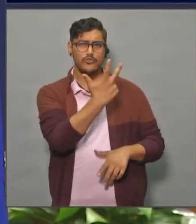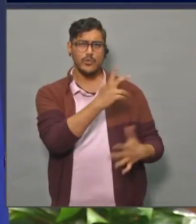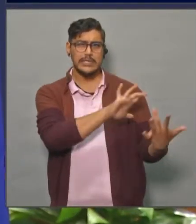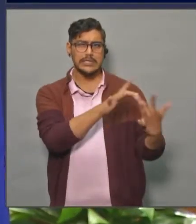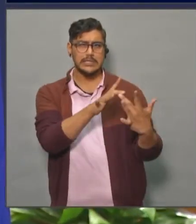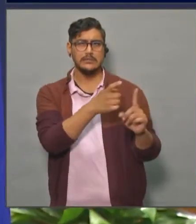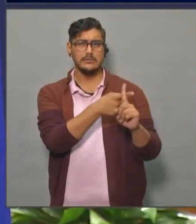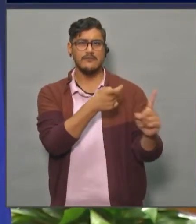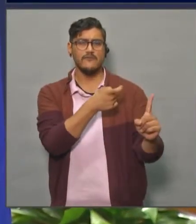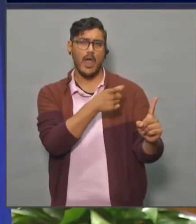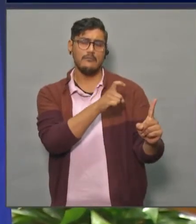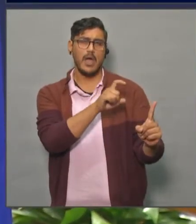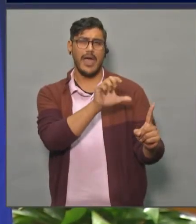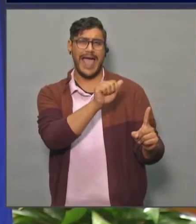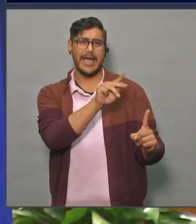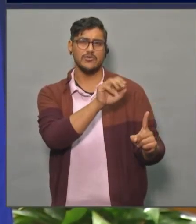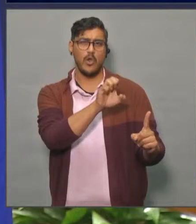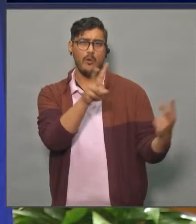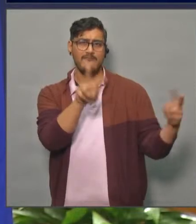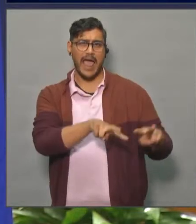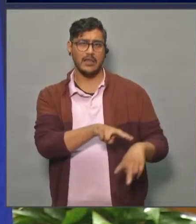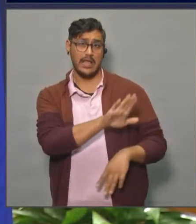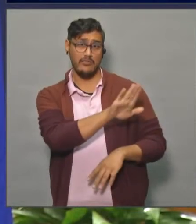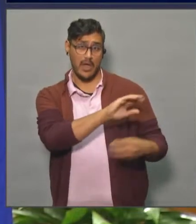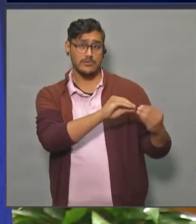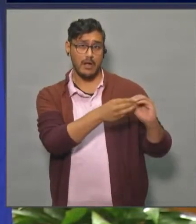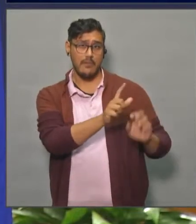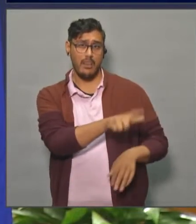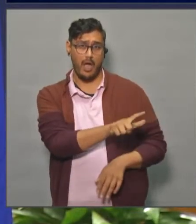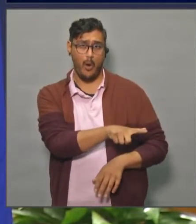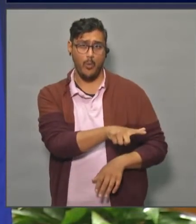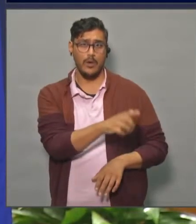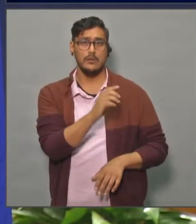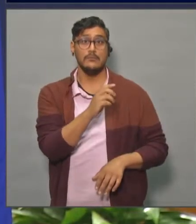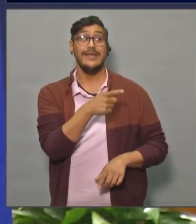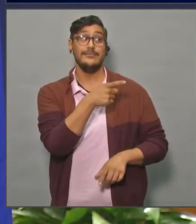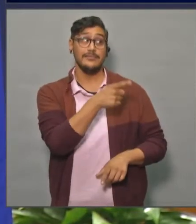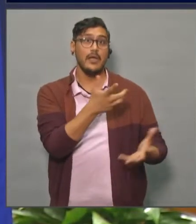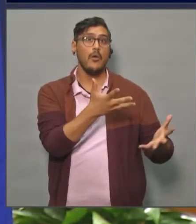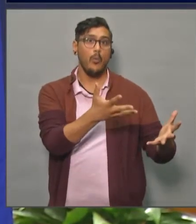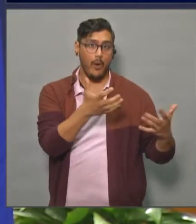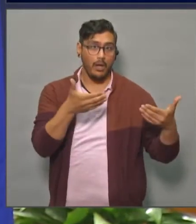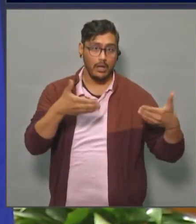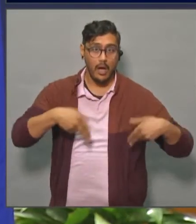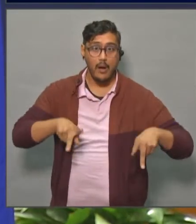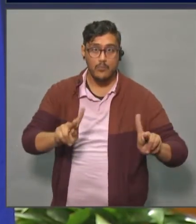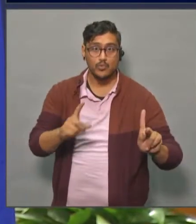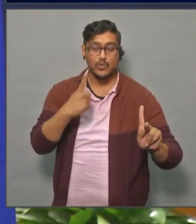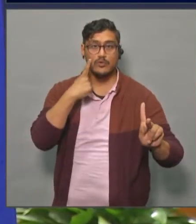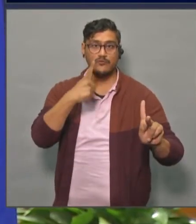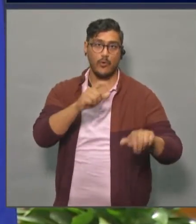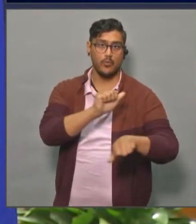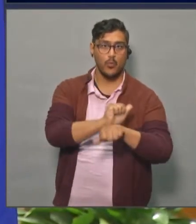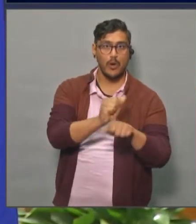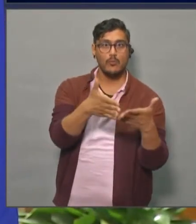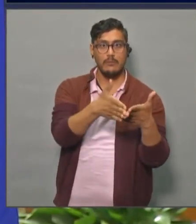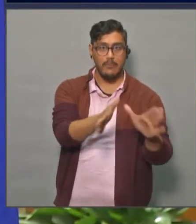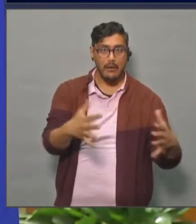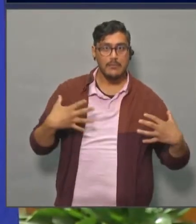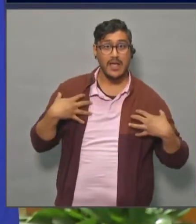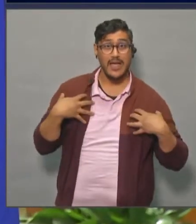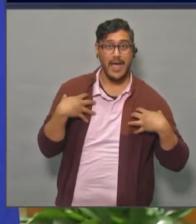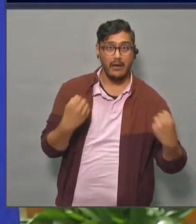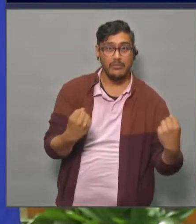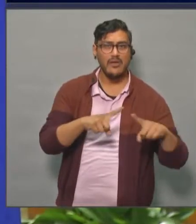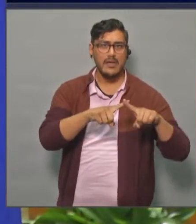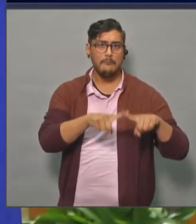Antelope Valley, their numbers have been low, and they want the opportunity to work with public health